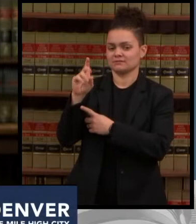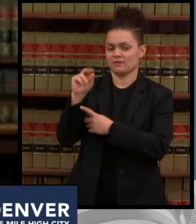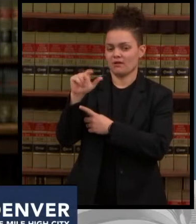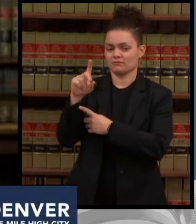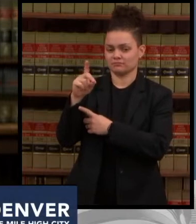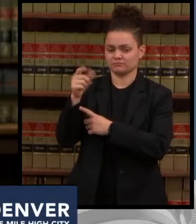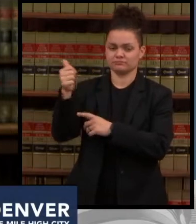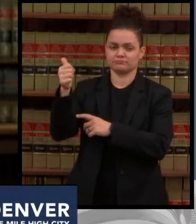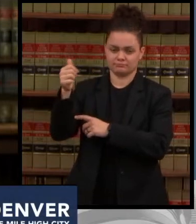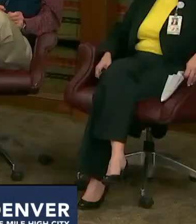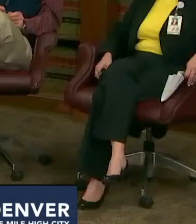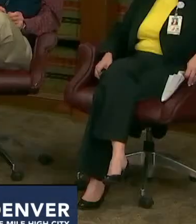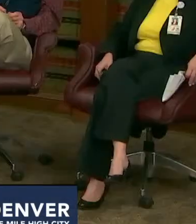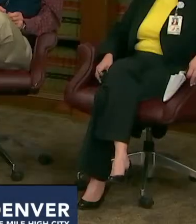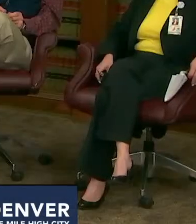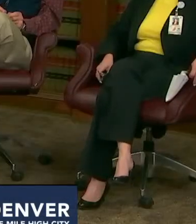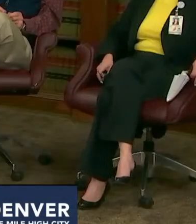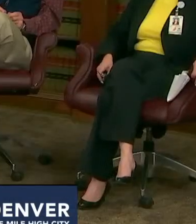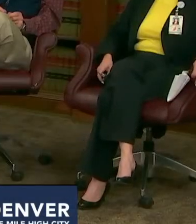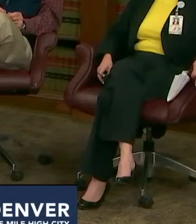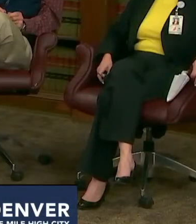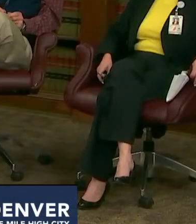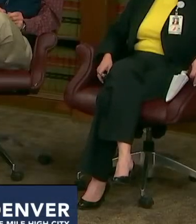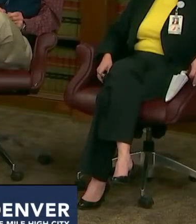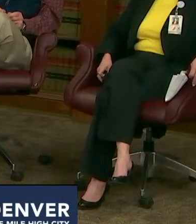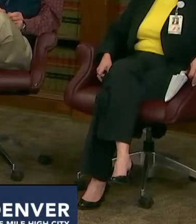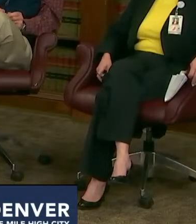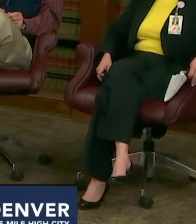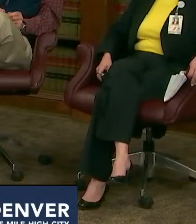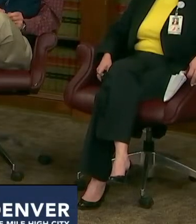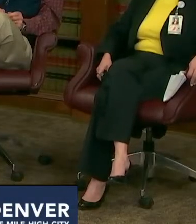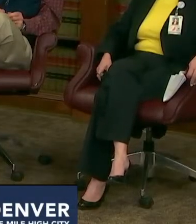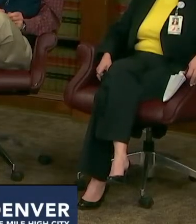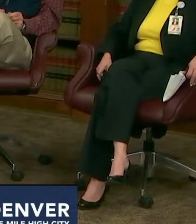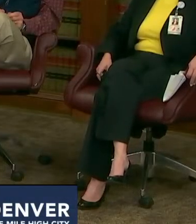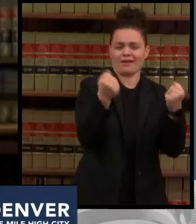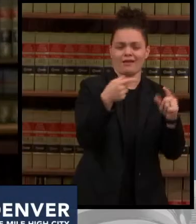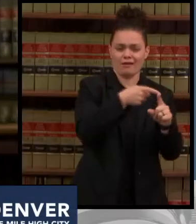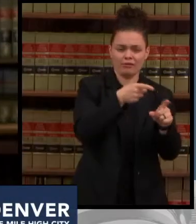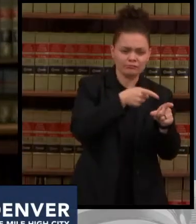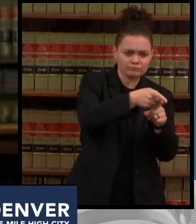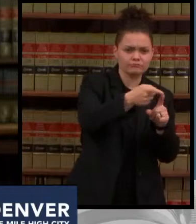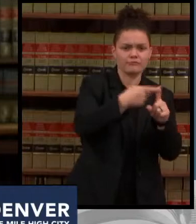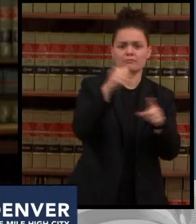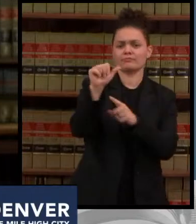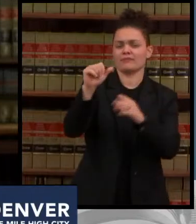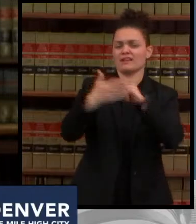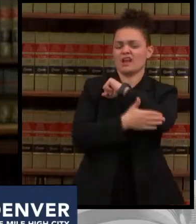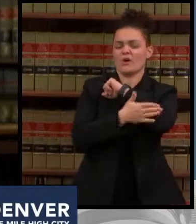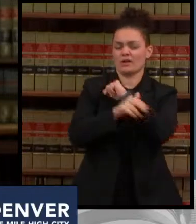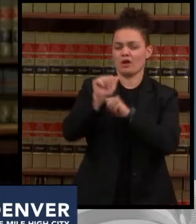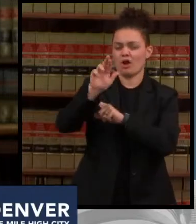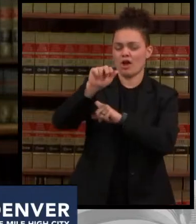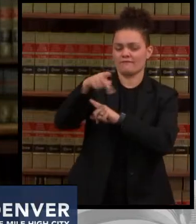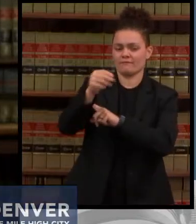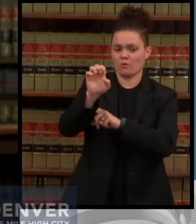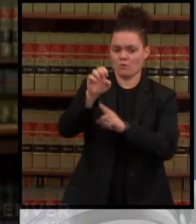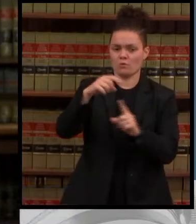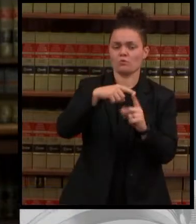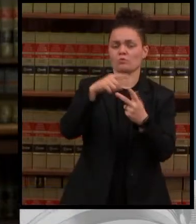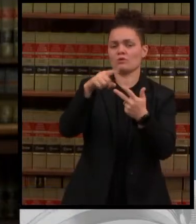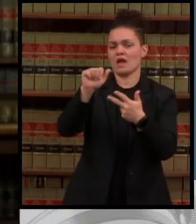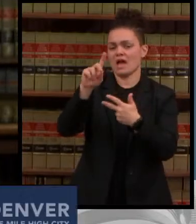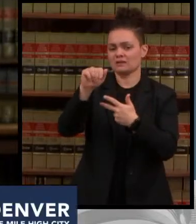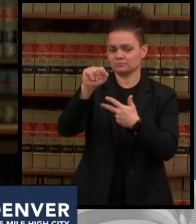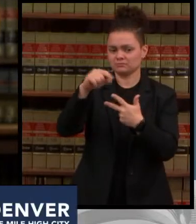well as the Regional Public Health Directors from Adams, Arapahoe, Boulder, and Jefferson counties, as well as